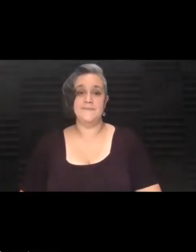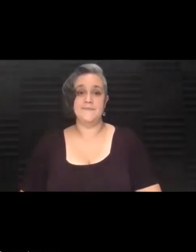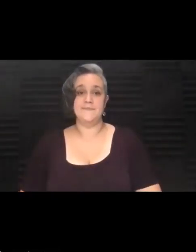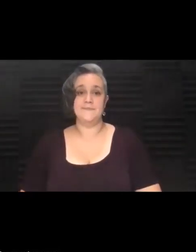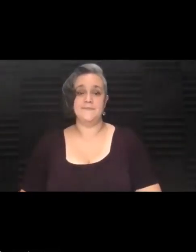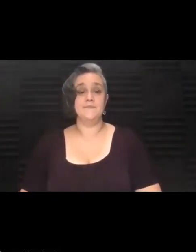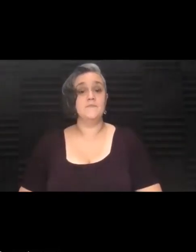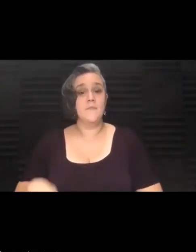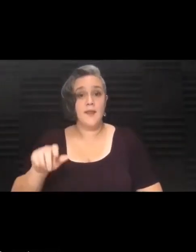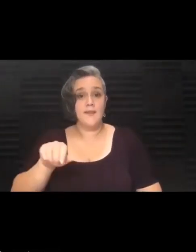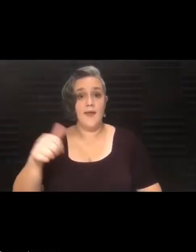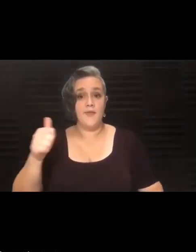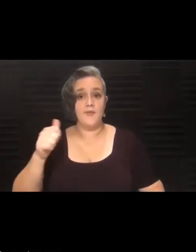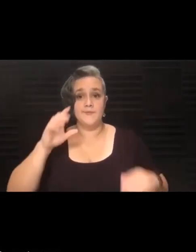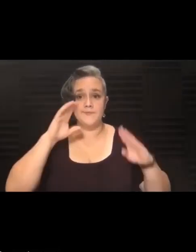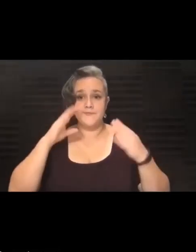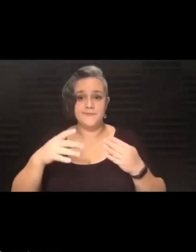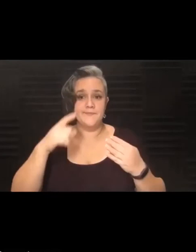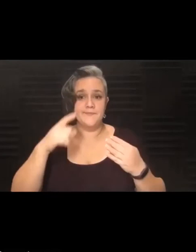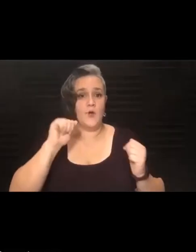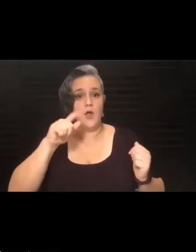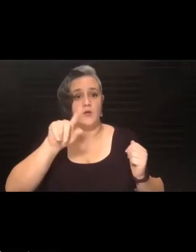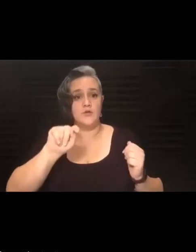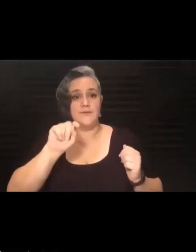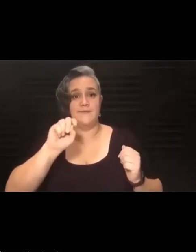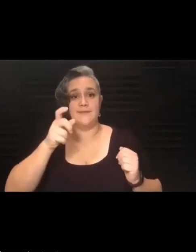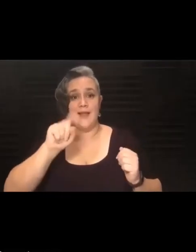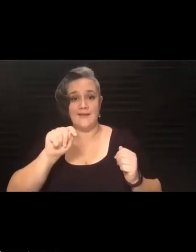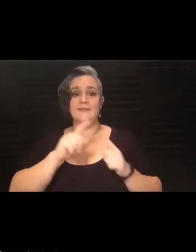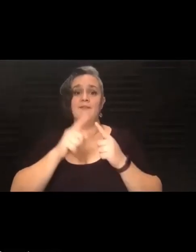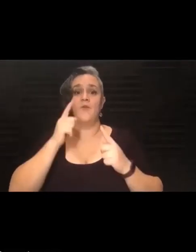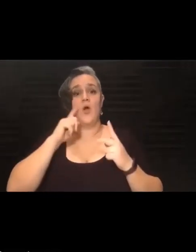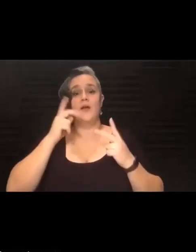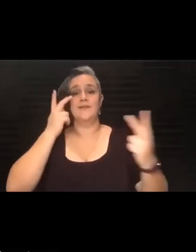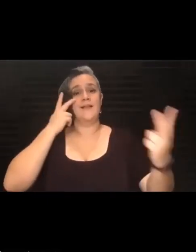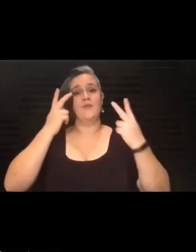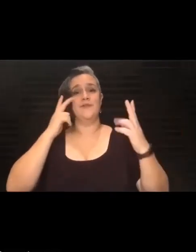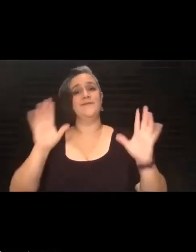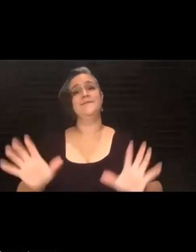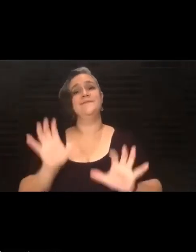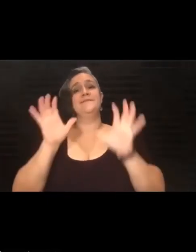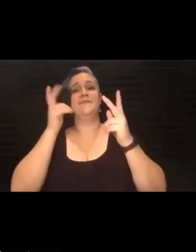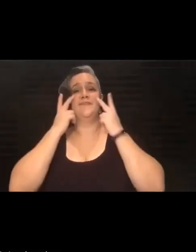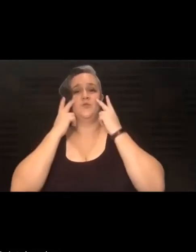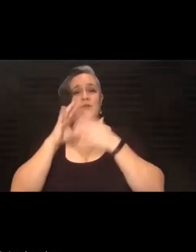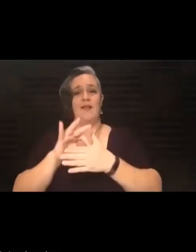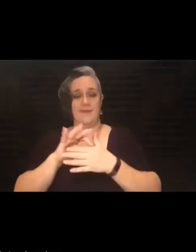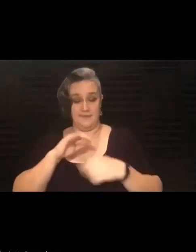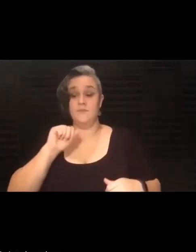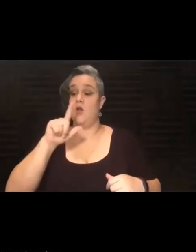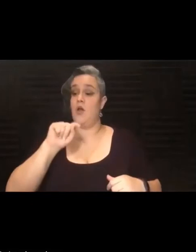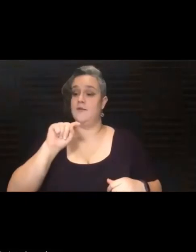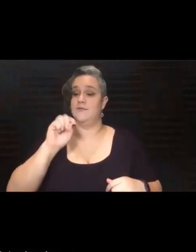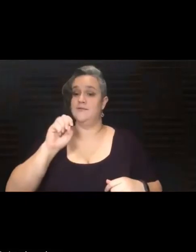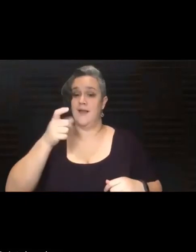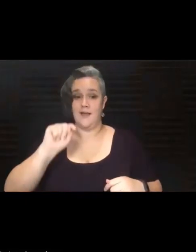The other thing I want to talk about in terms of alternative text is decorative visual content. So the alt text panel in